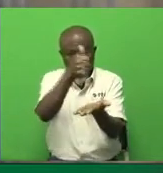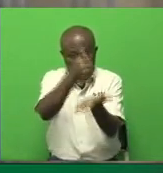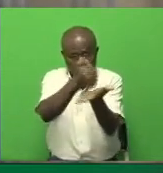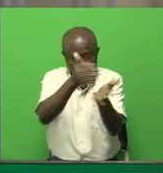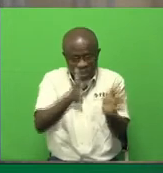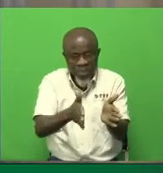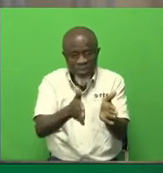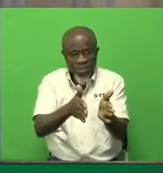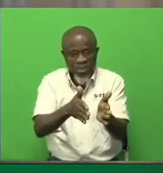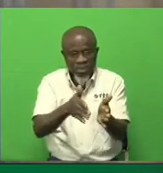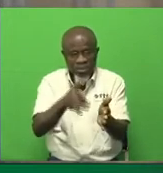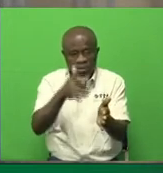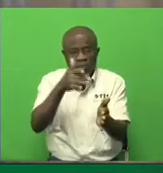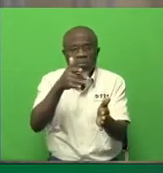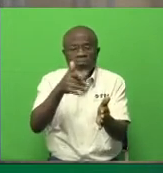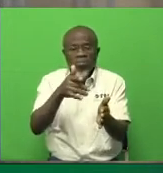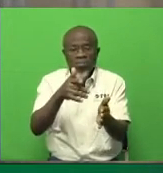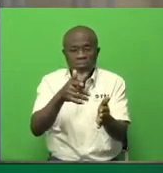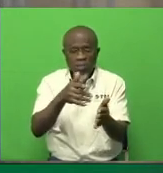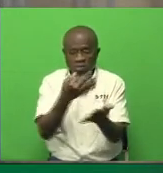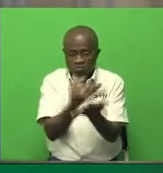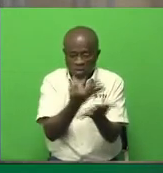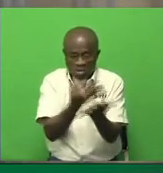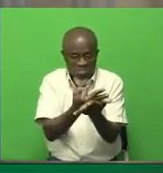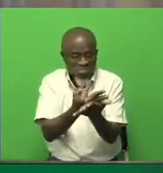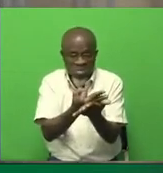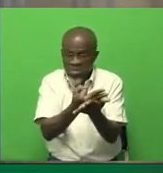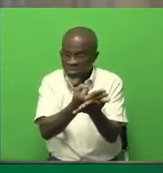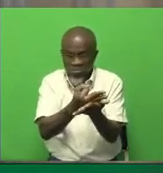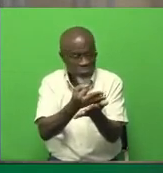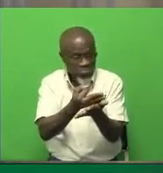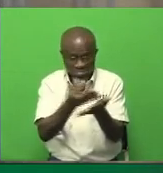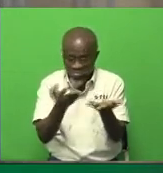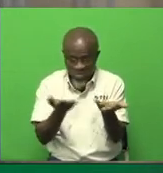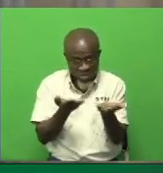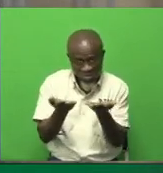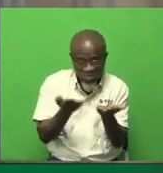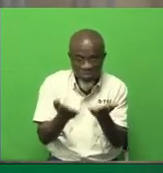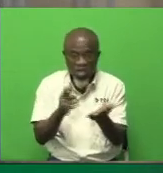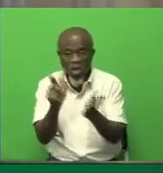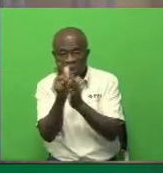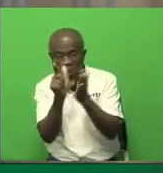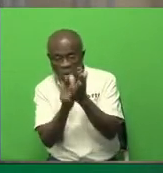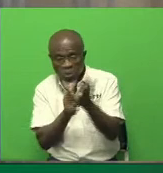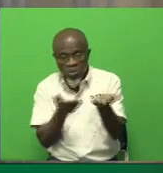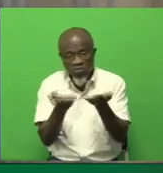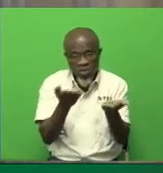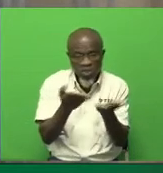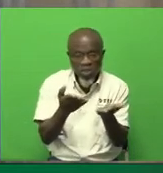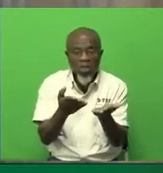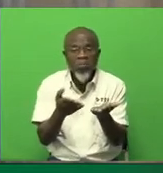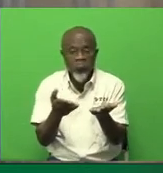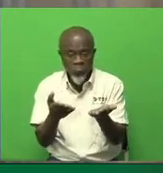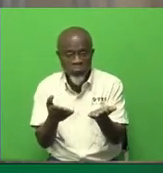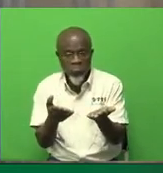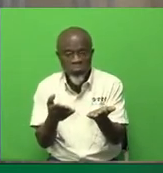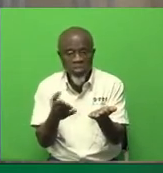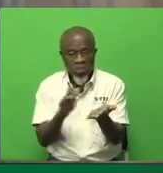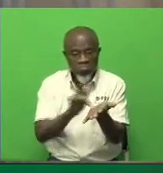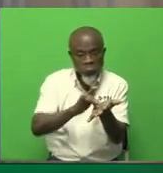applies to legal services financial services auditing Services accounting services and Medical Services